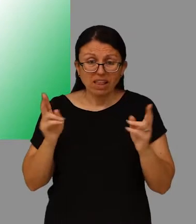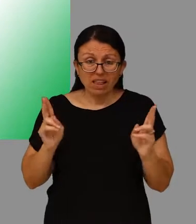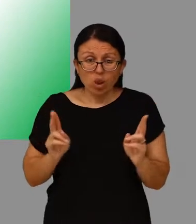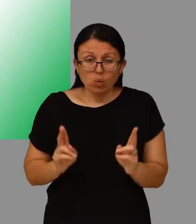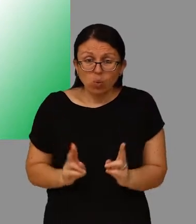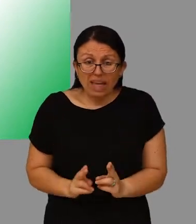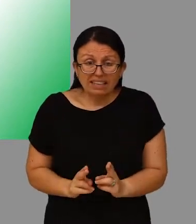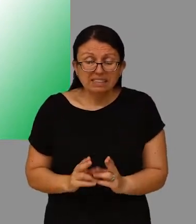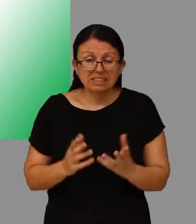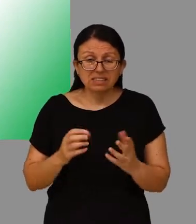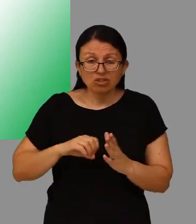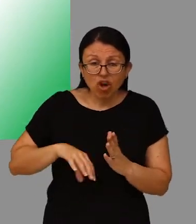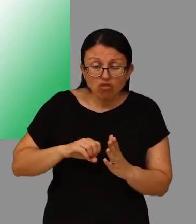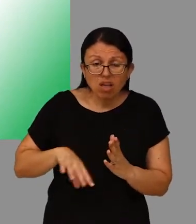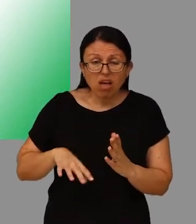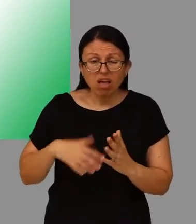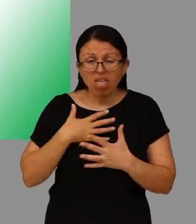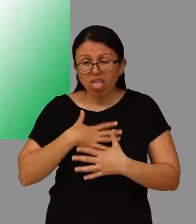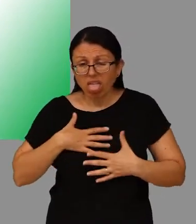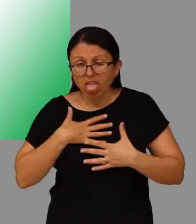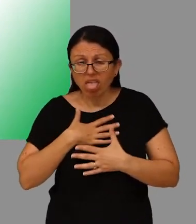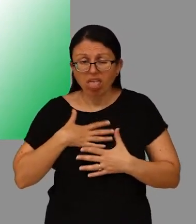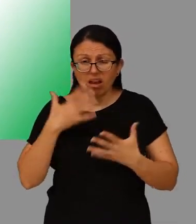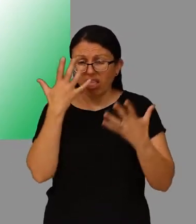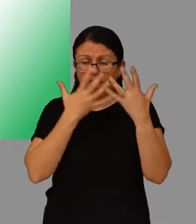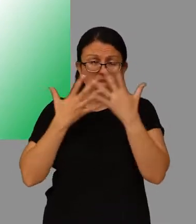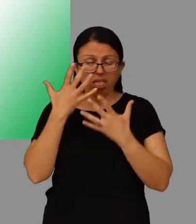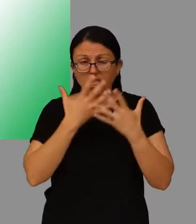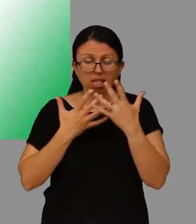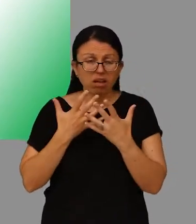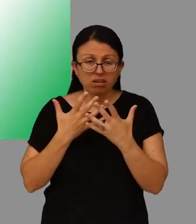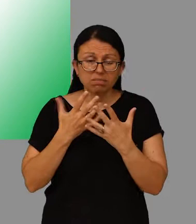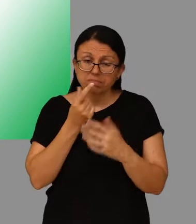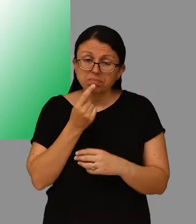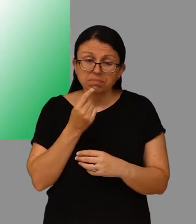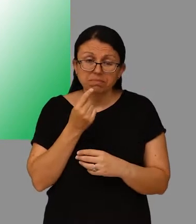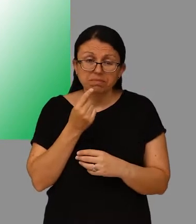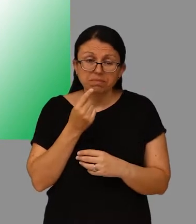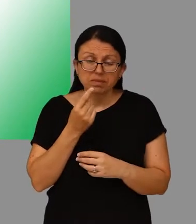weight loss, diarrhea, nausea, and fatigue.